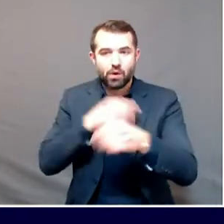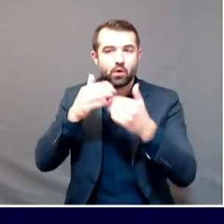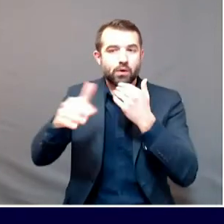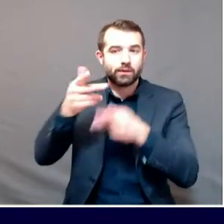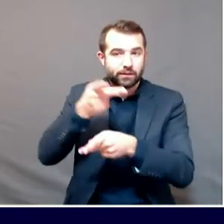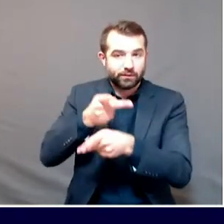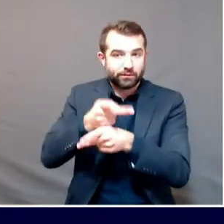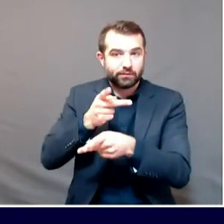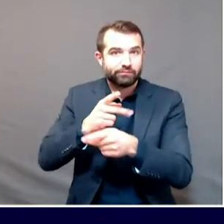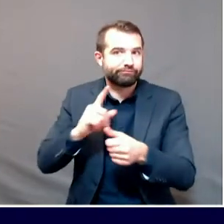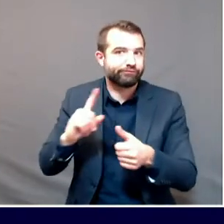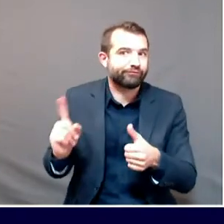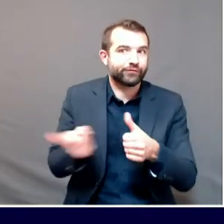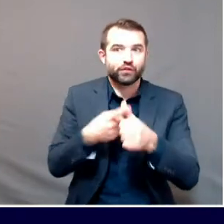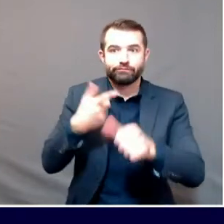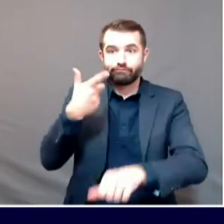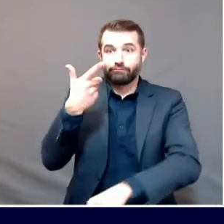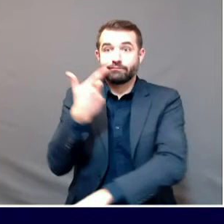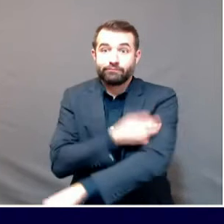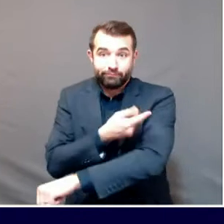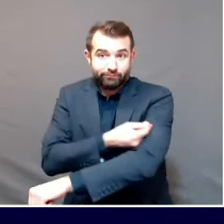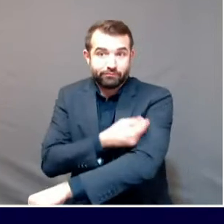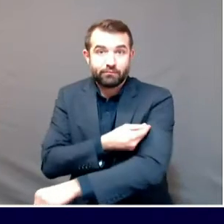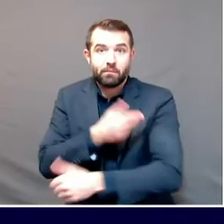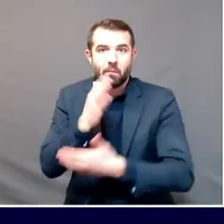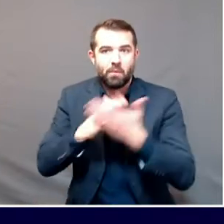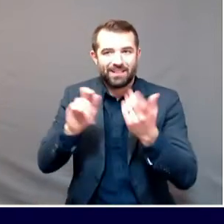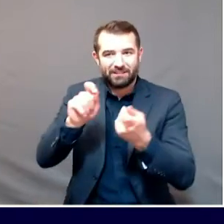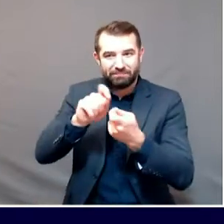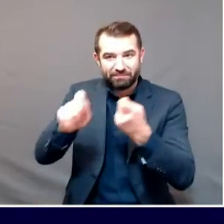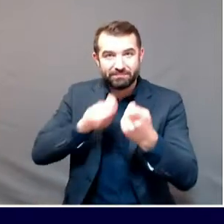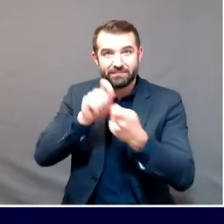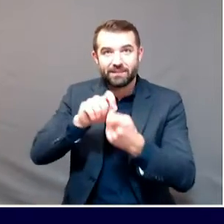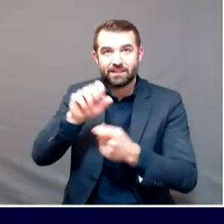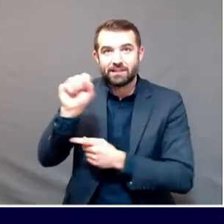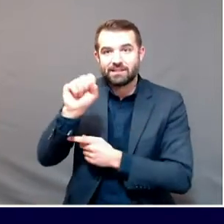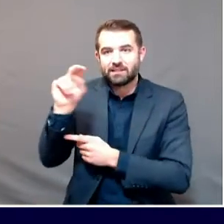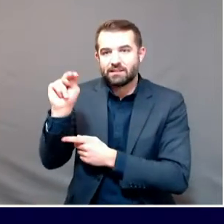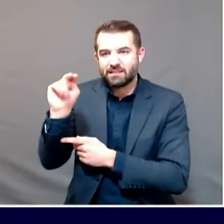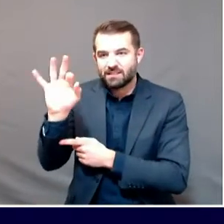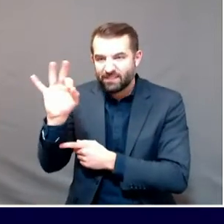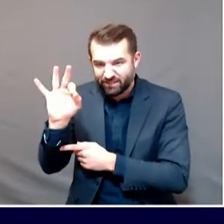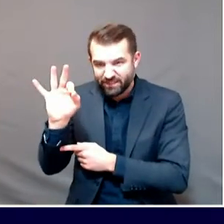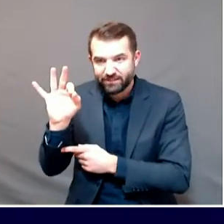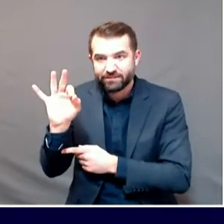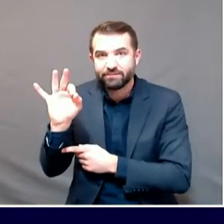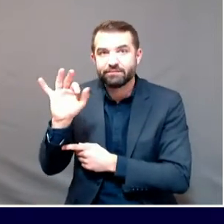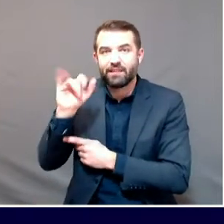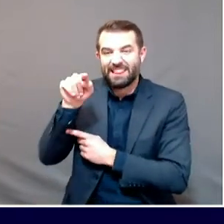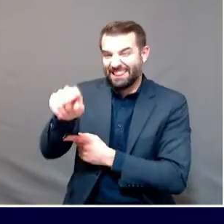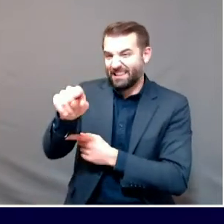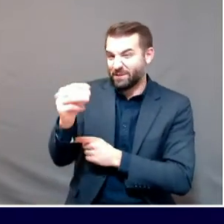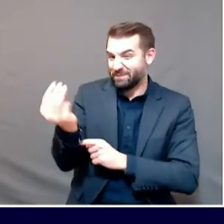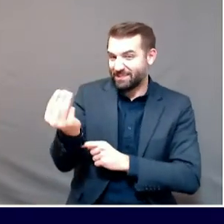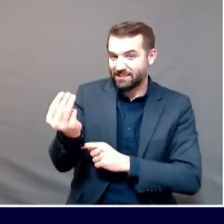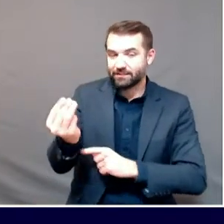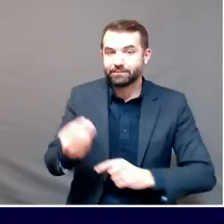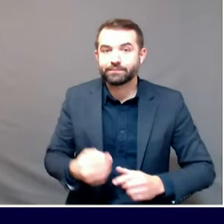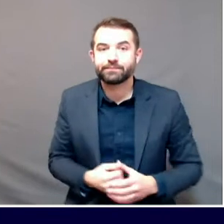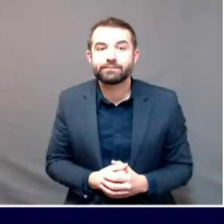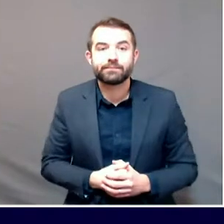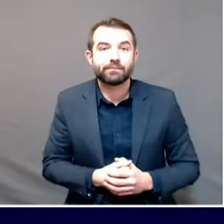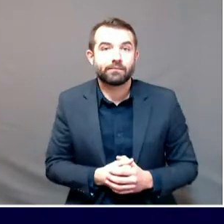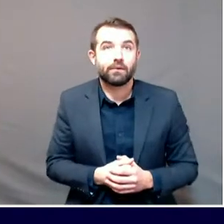events happening at certain skilled nursing facilities across the state starting this upcoming Monday. I'd